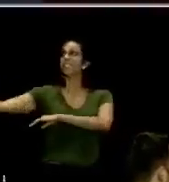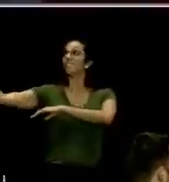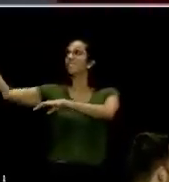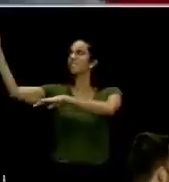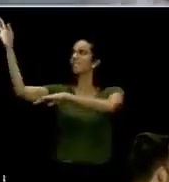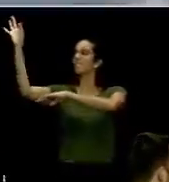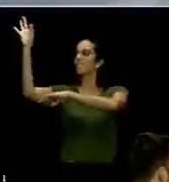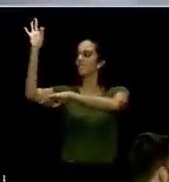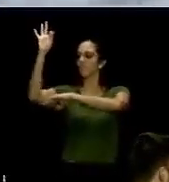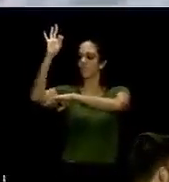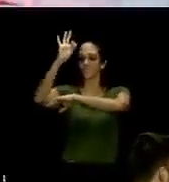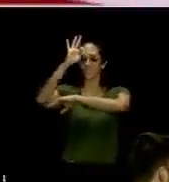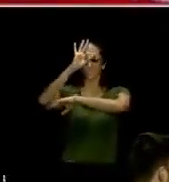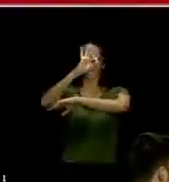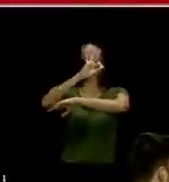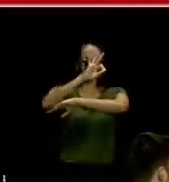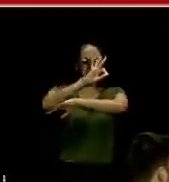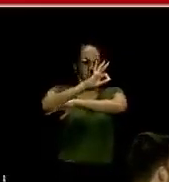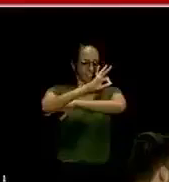hailed at the